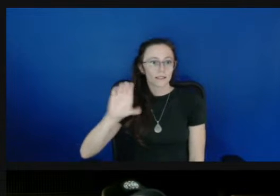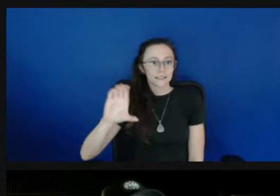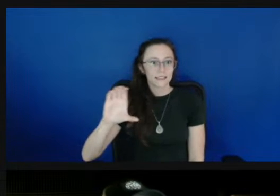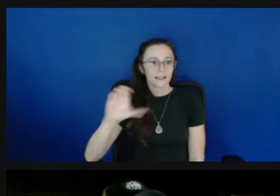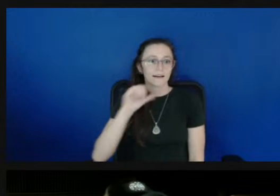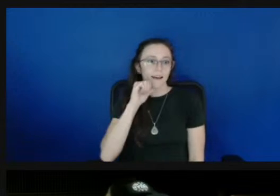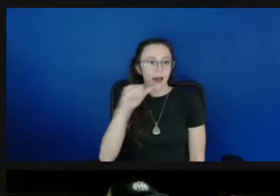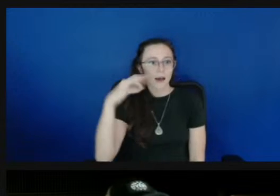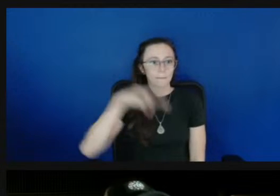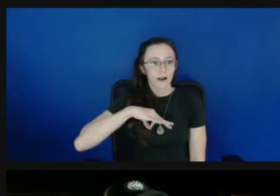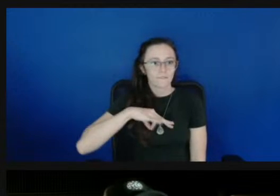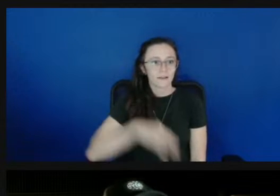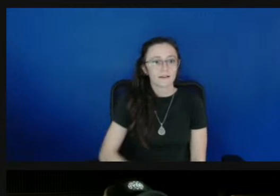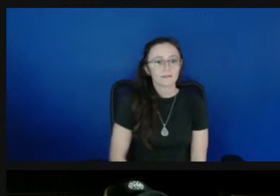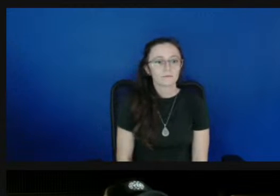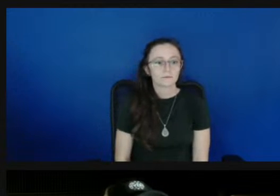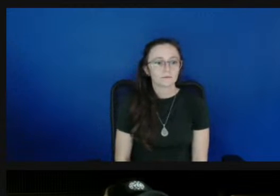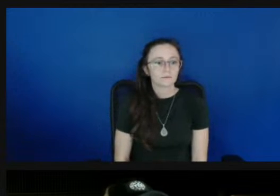on